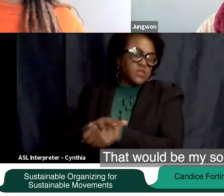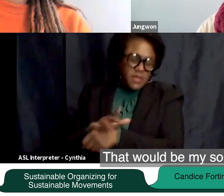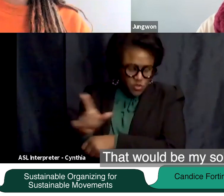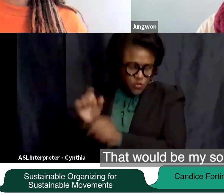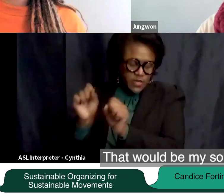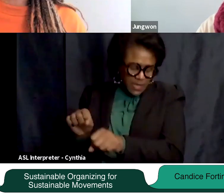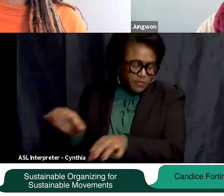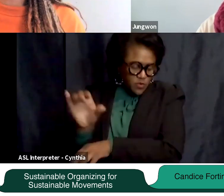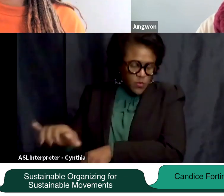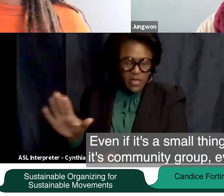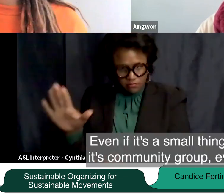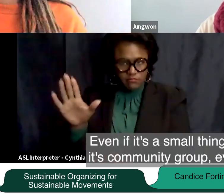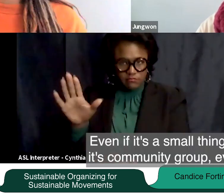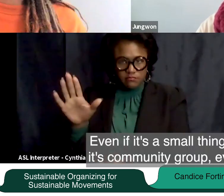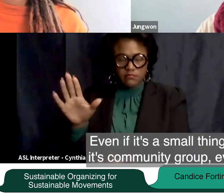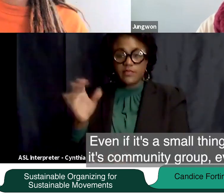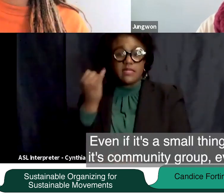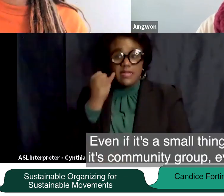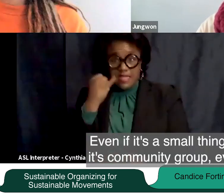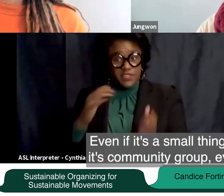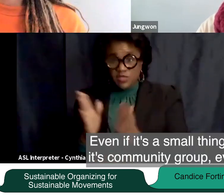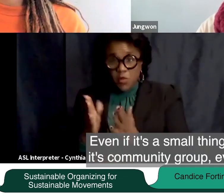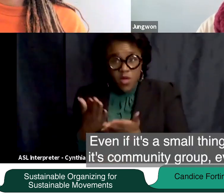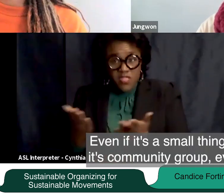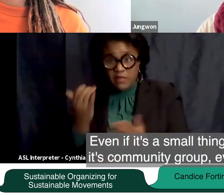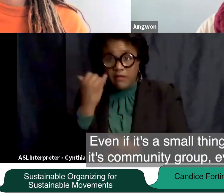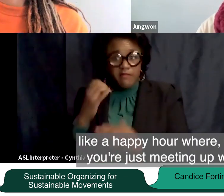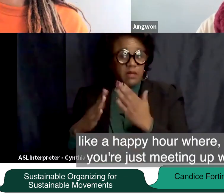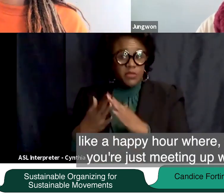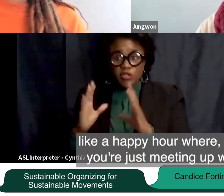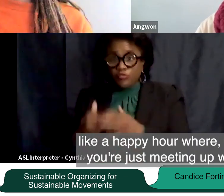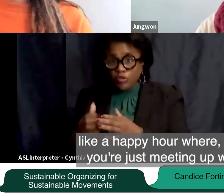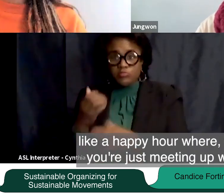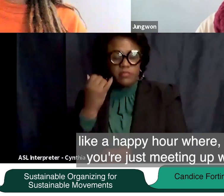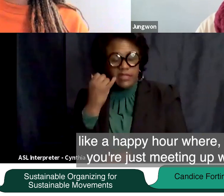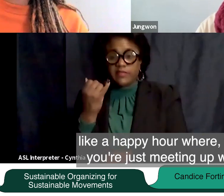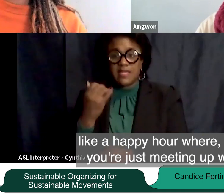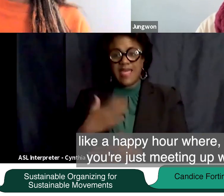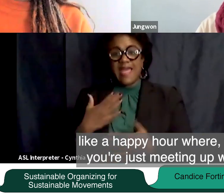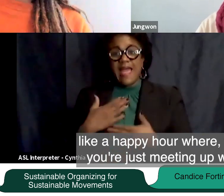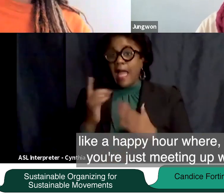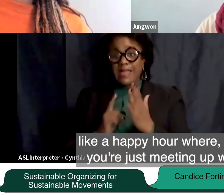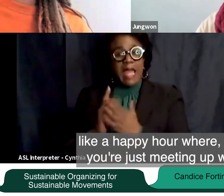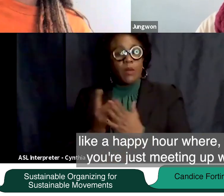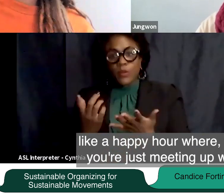would be my solution. Even if it's a small thing, even if it's a community group, even if it's like a happy hour where you're just